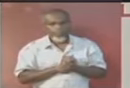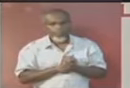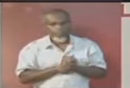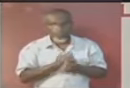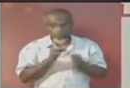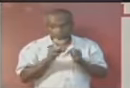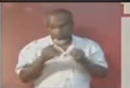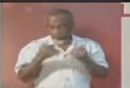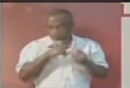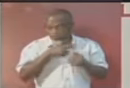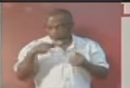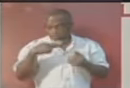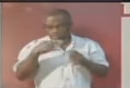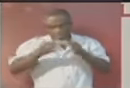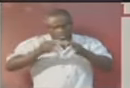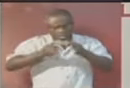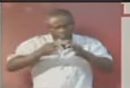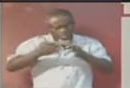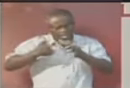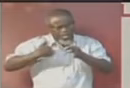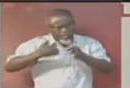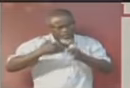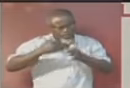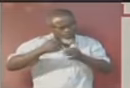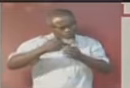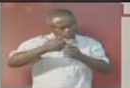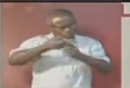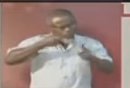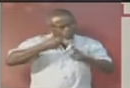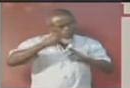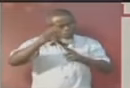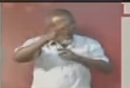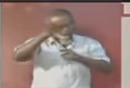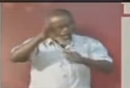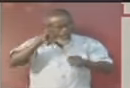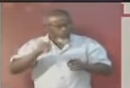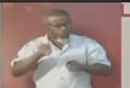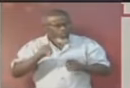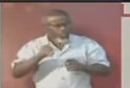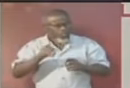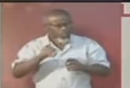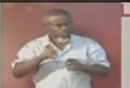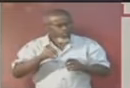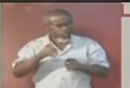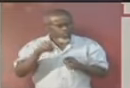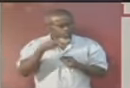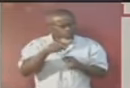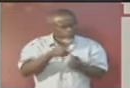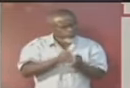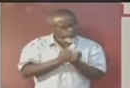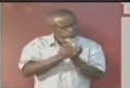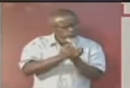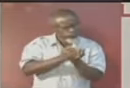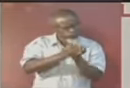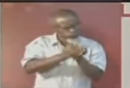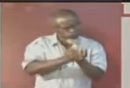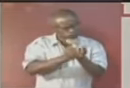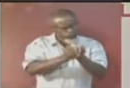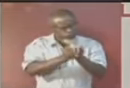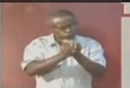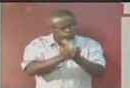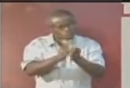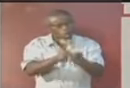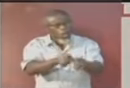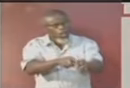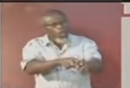those persons would have come all the way from Africa, the coast of Africa, on board the vessel, traversed for that length of time,